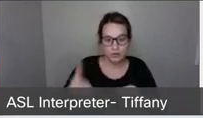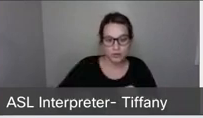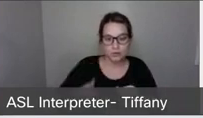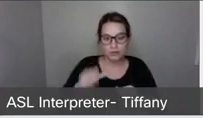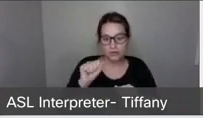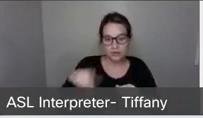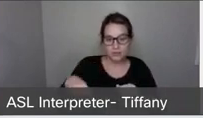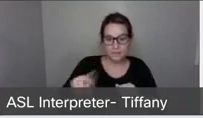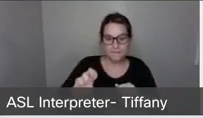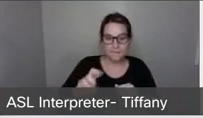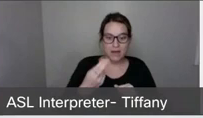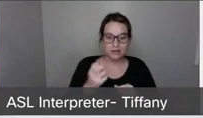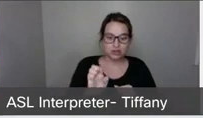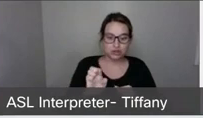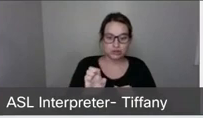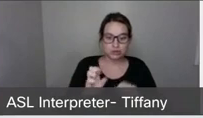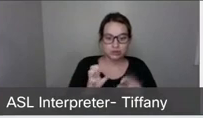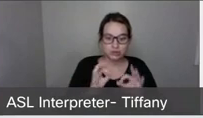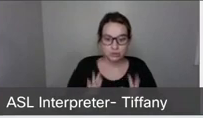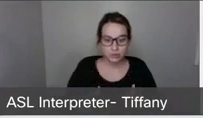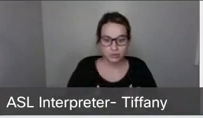Apache interpreter.